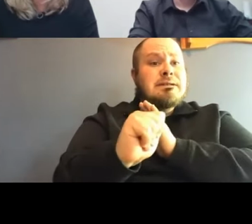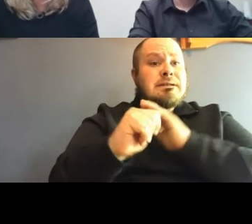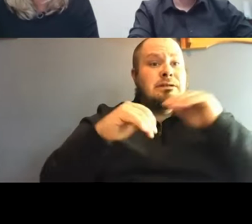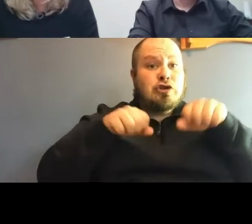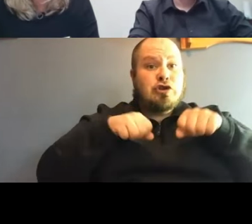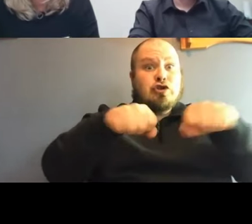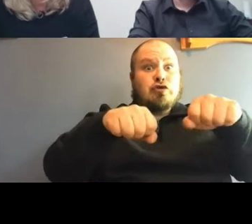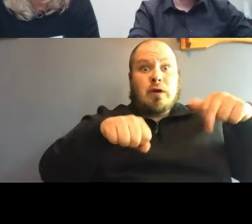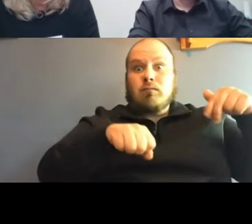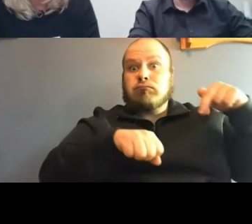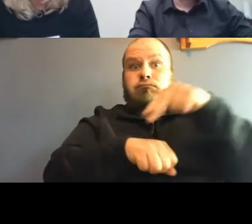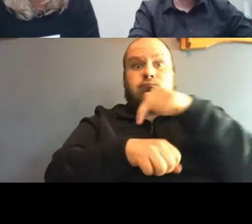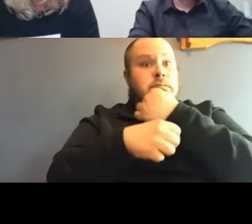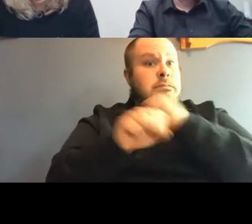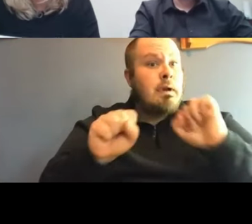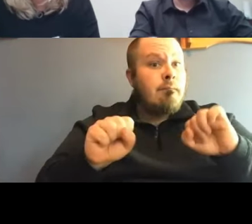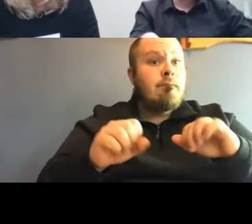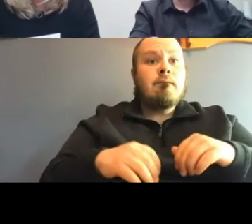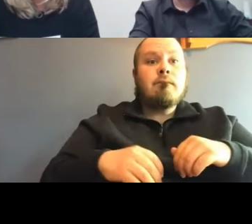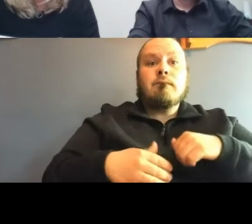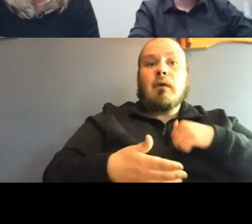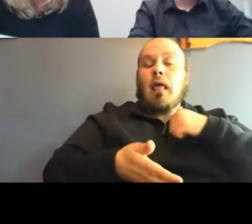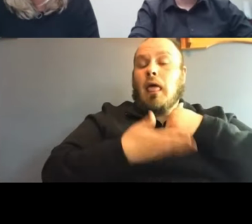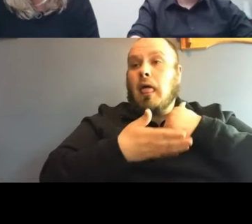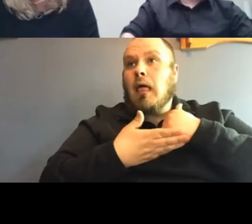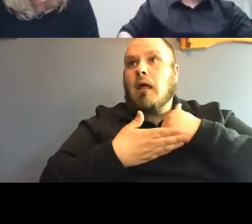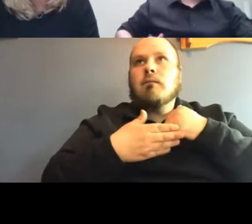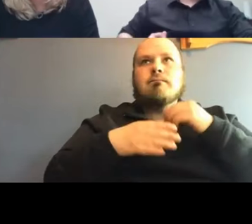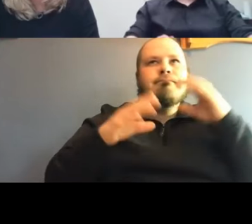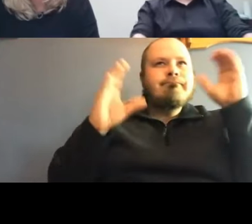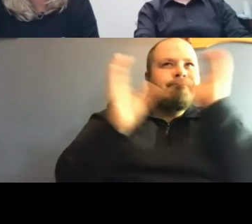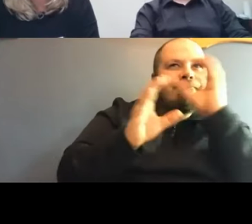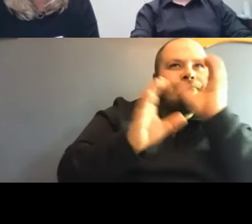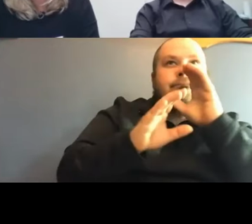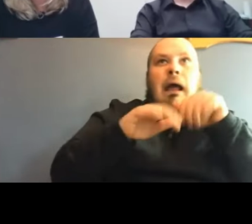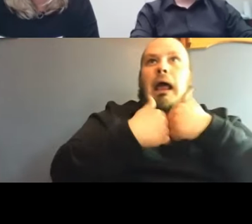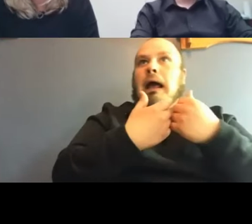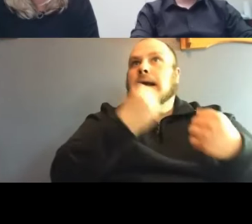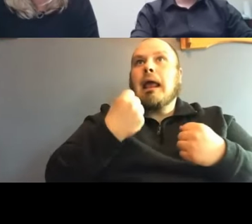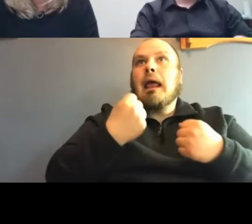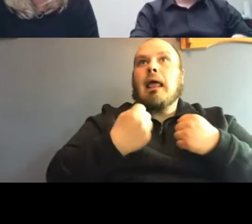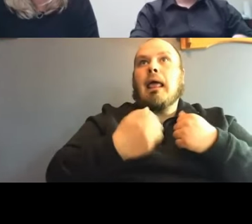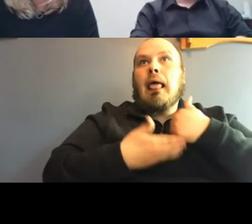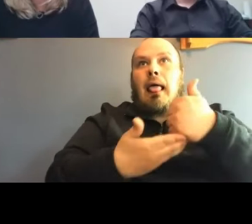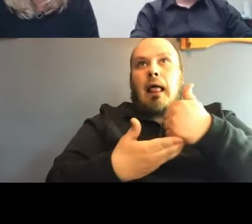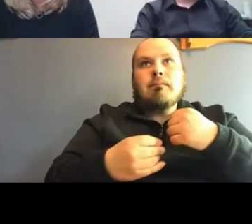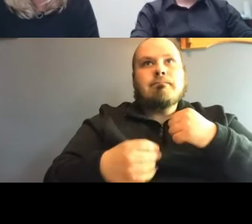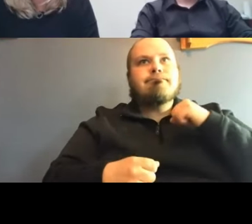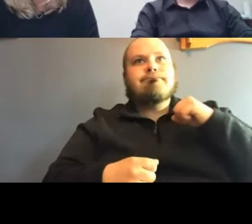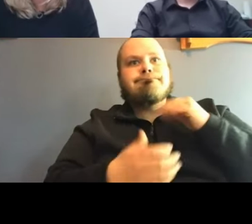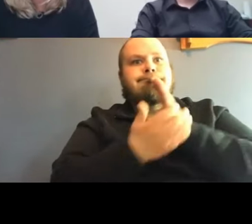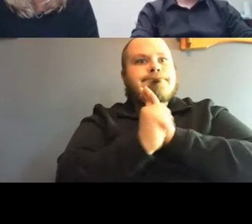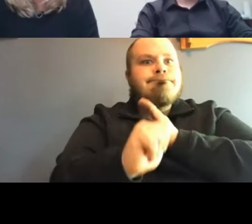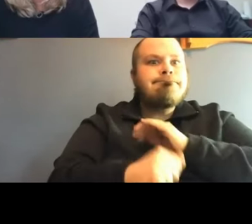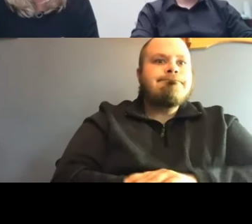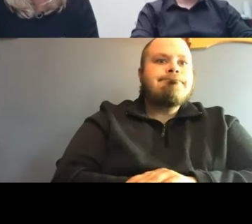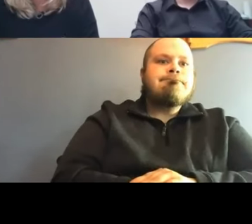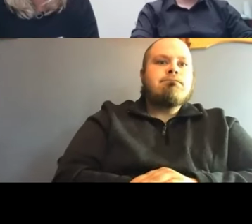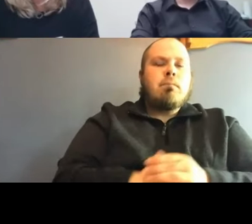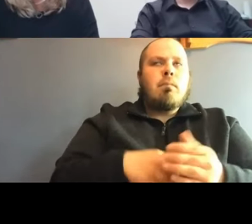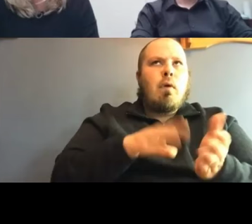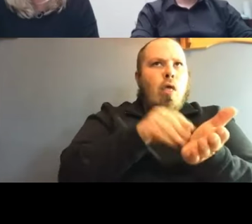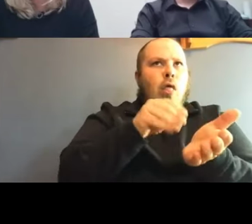street, getting help, how to seek out help, and protective skills, learning how to take care